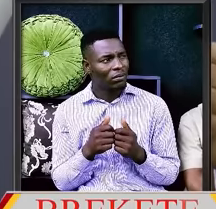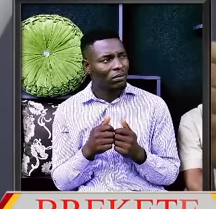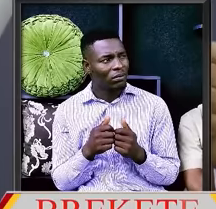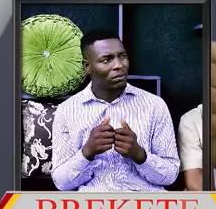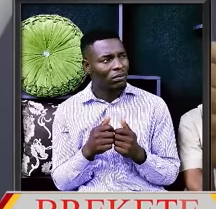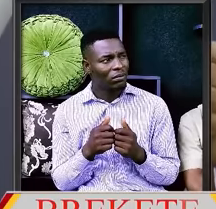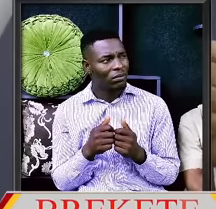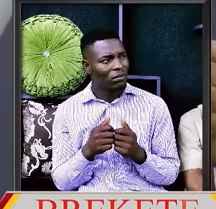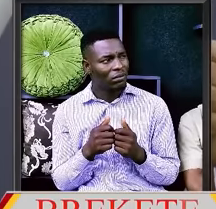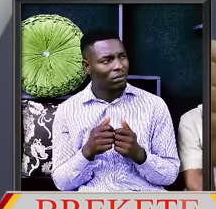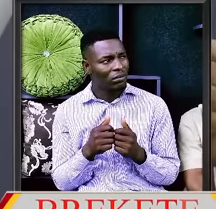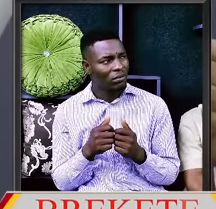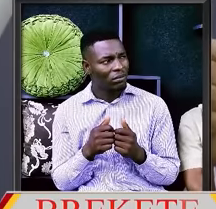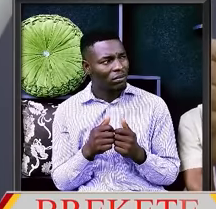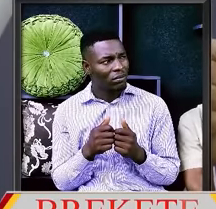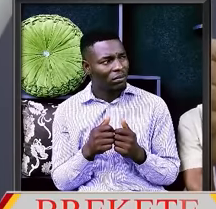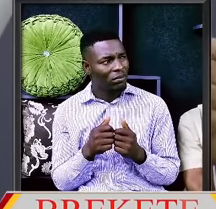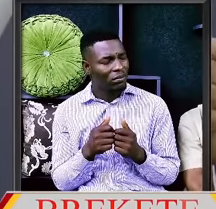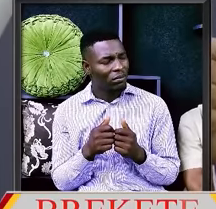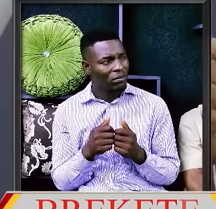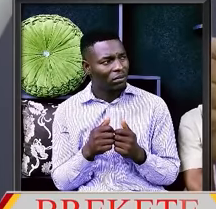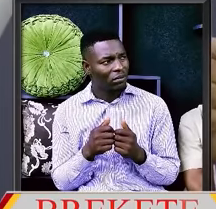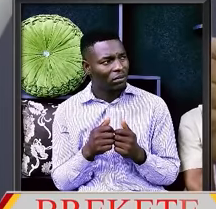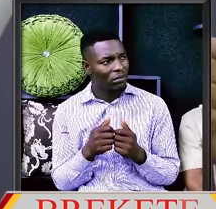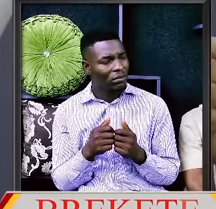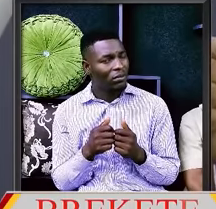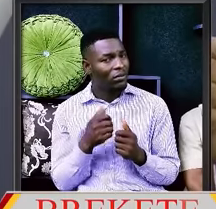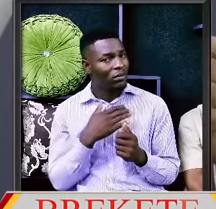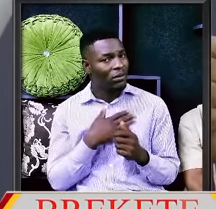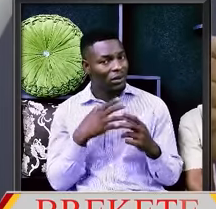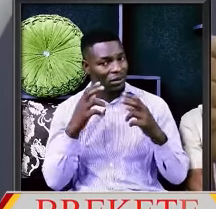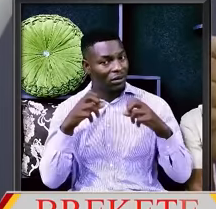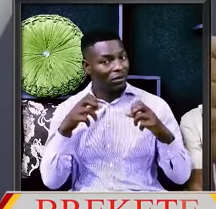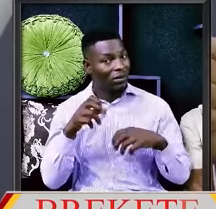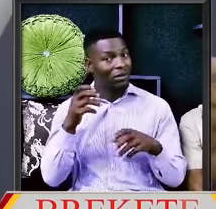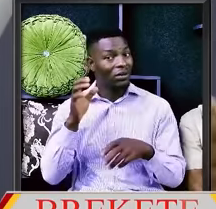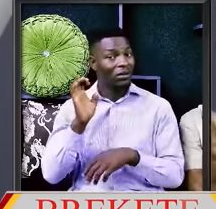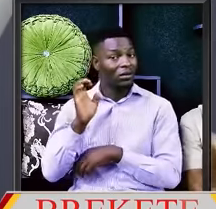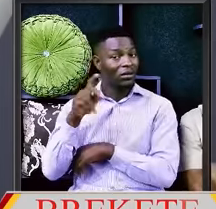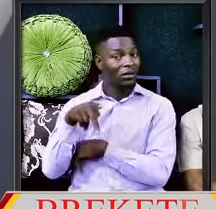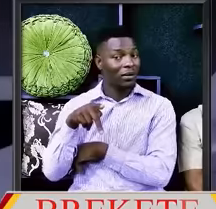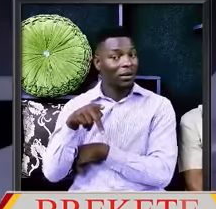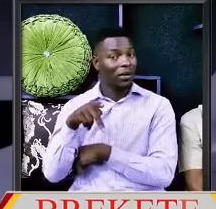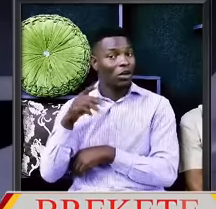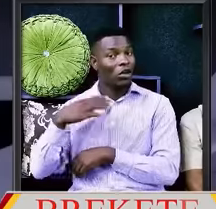about what is now. Also investigate the CP of